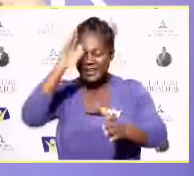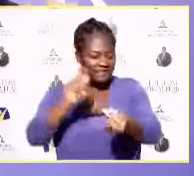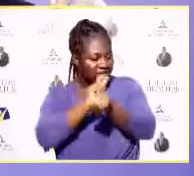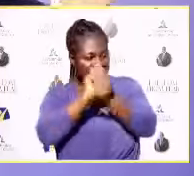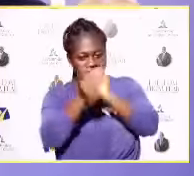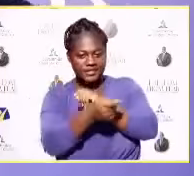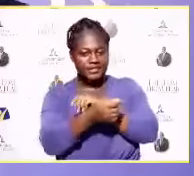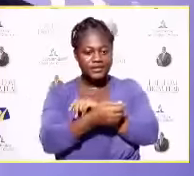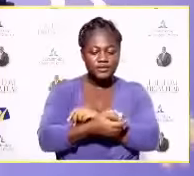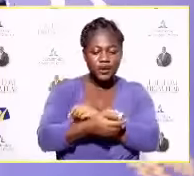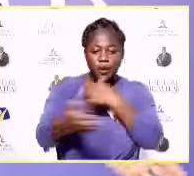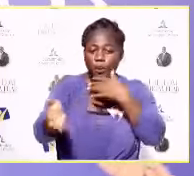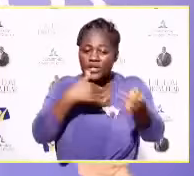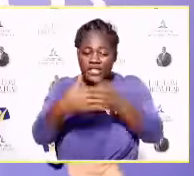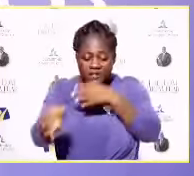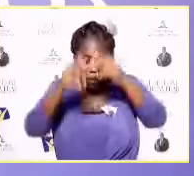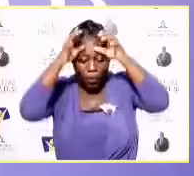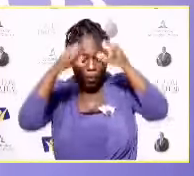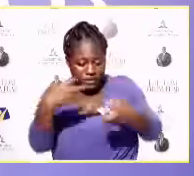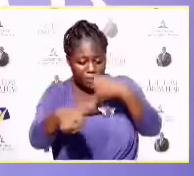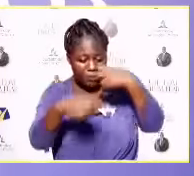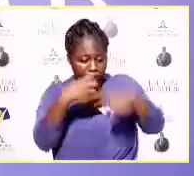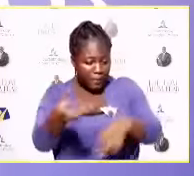What caused a problem back then?